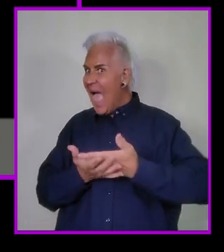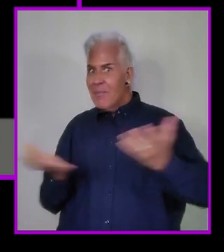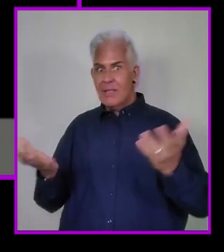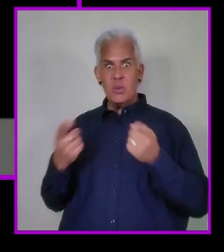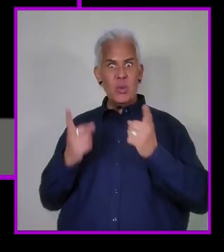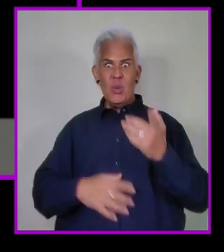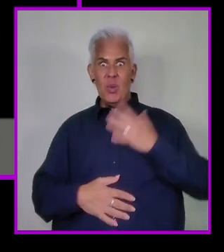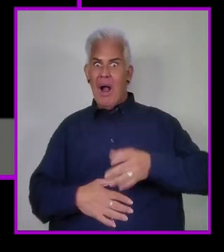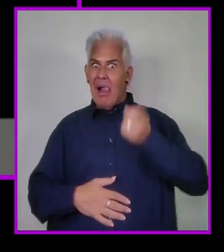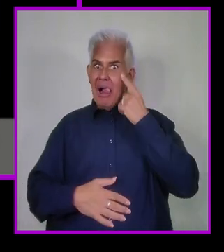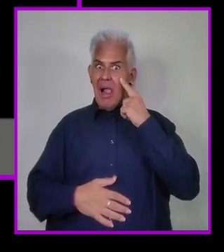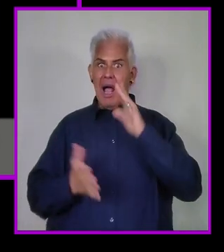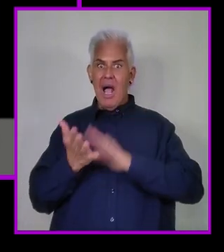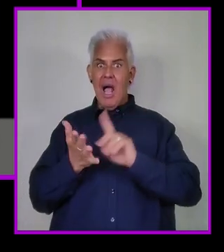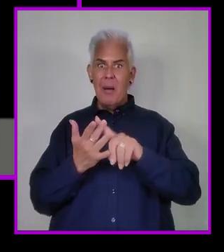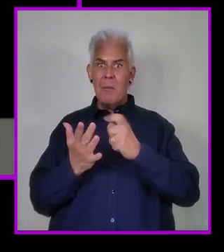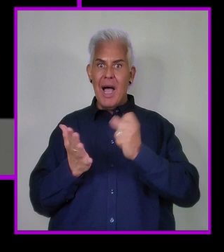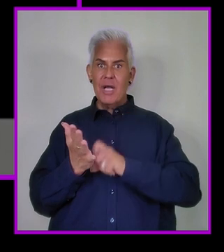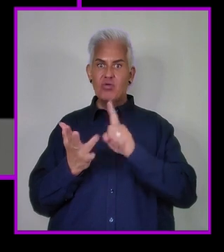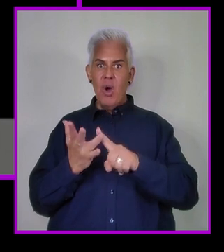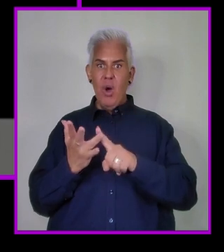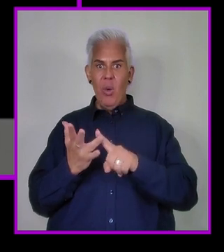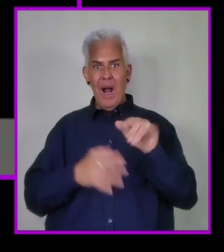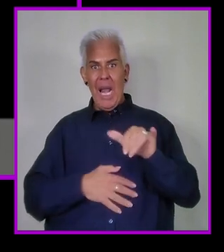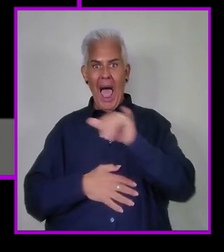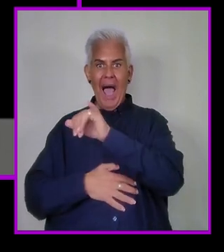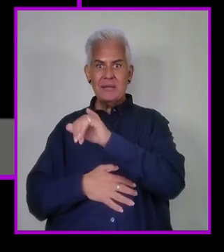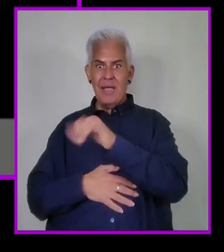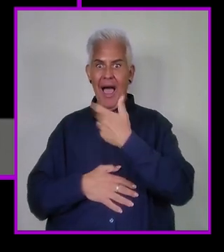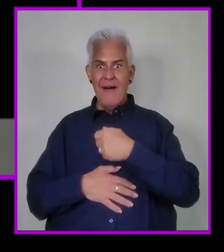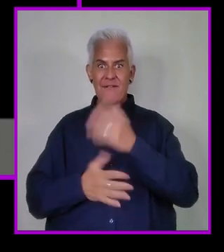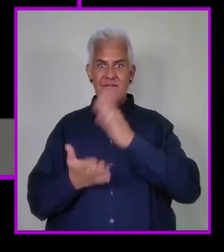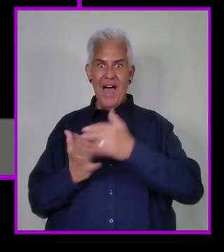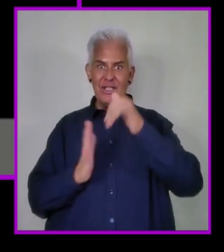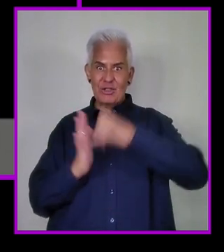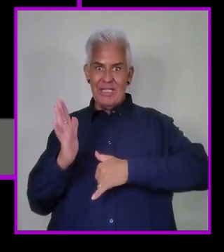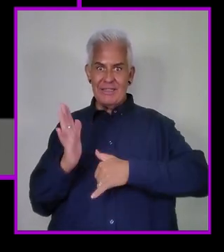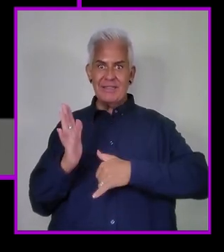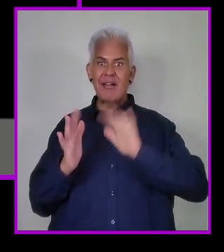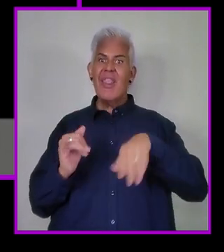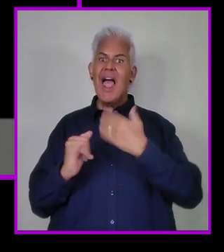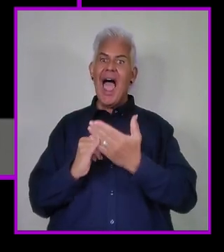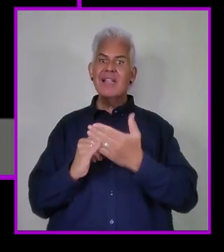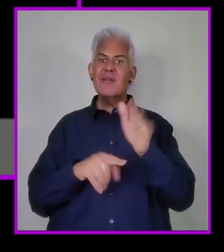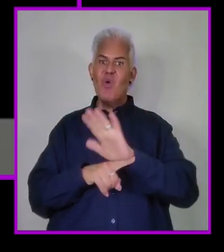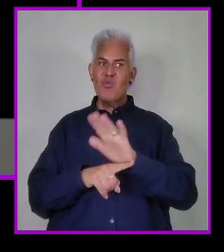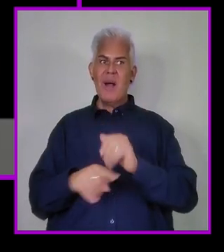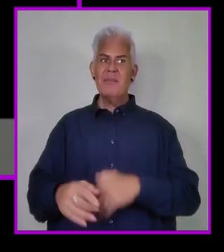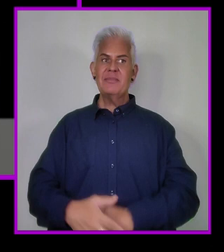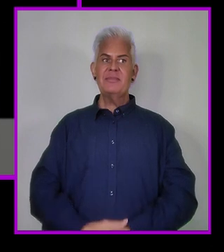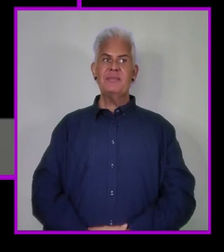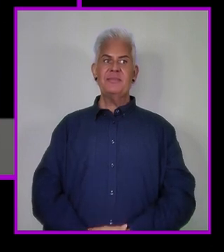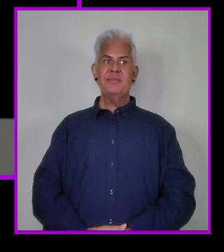if you'd like to have a go at microlighting, you can find out how you can get a fact sheet that we've provided at the end of the programme.